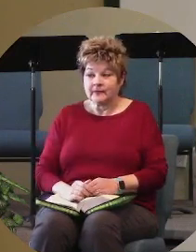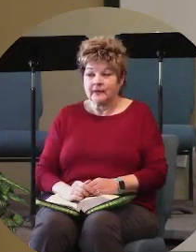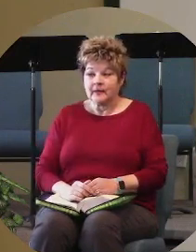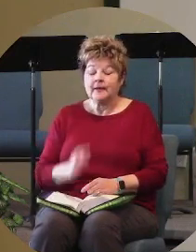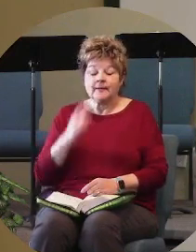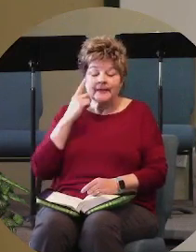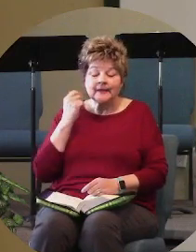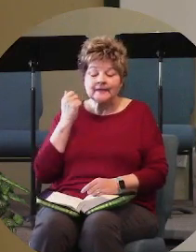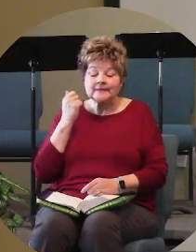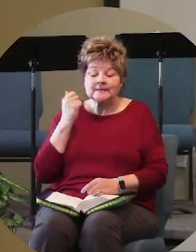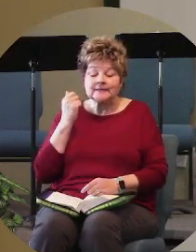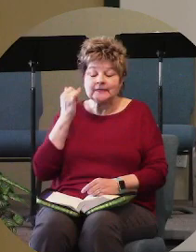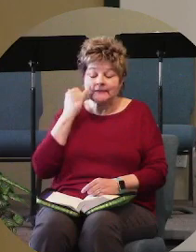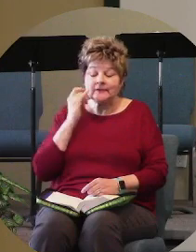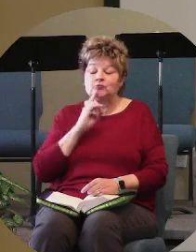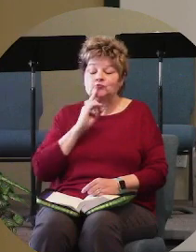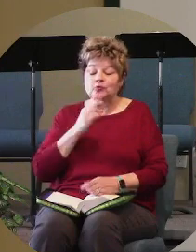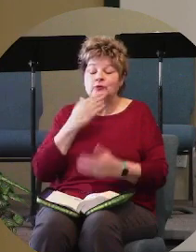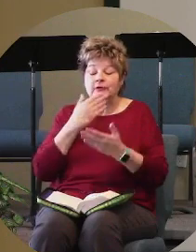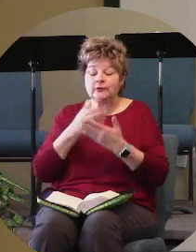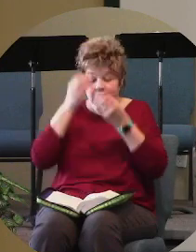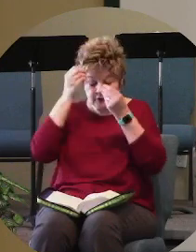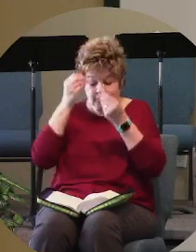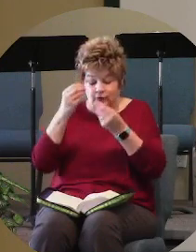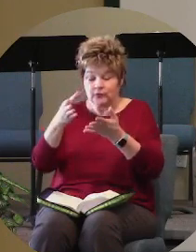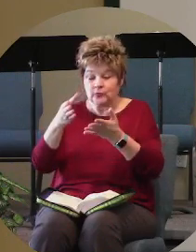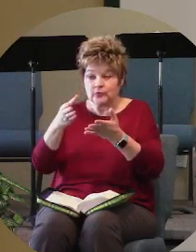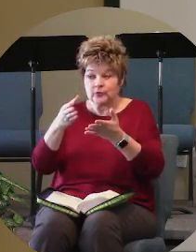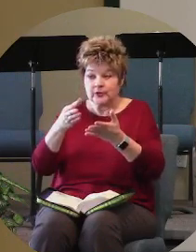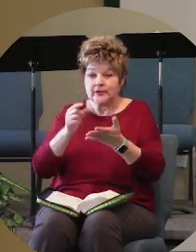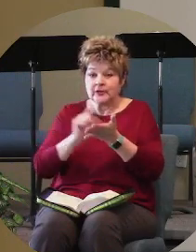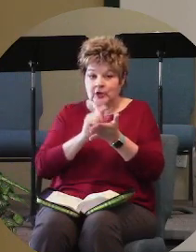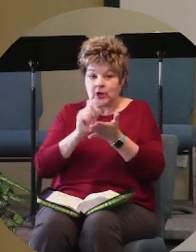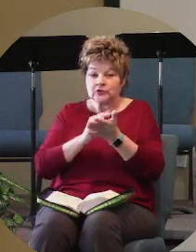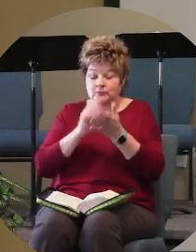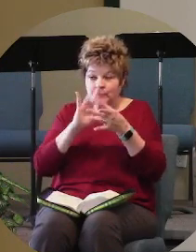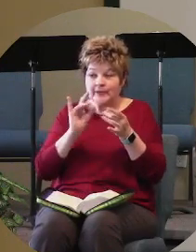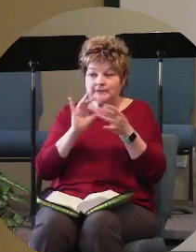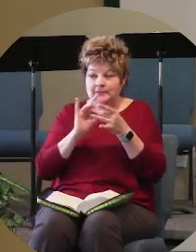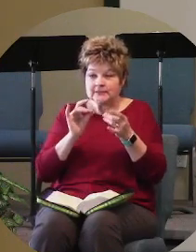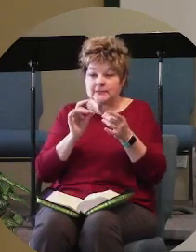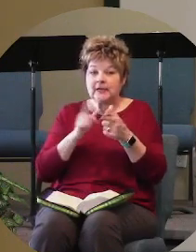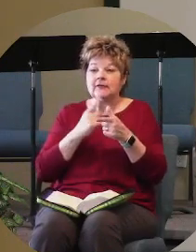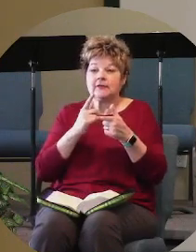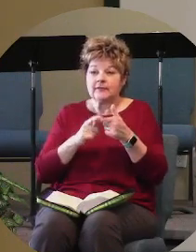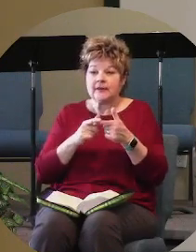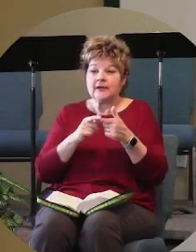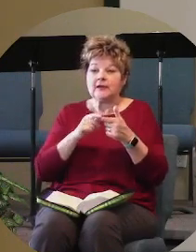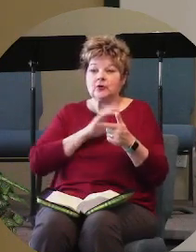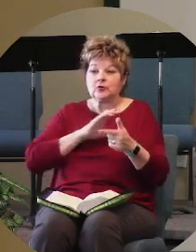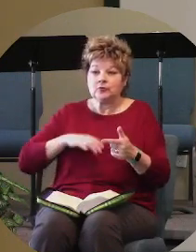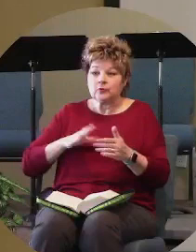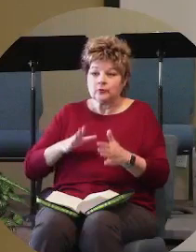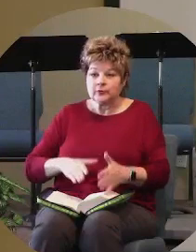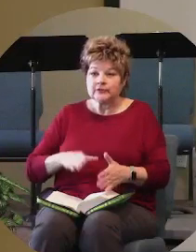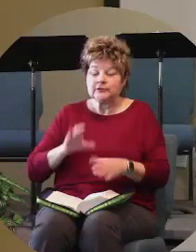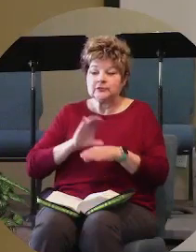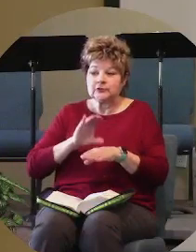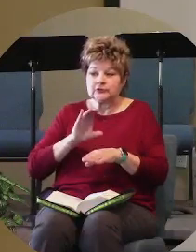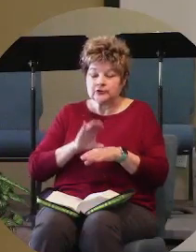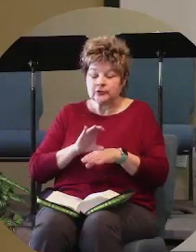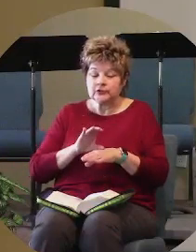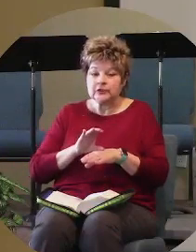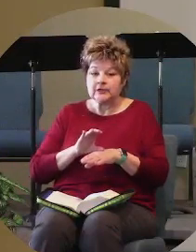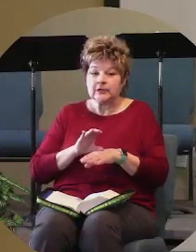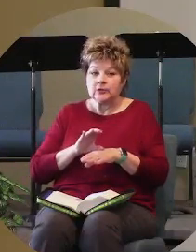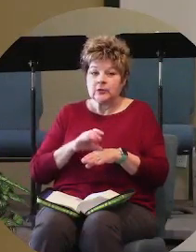Because if it's truly good news to you, if it's truly the gospel message, then Christian church, then we